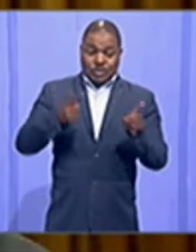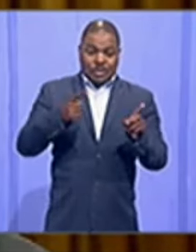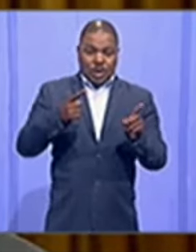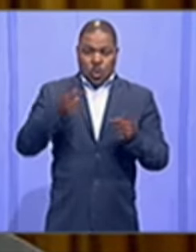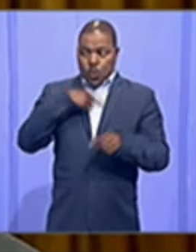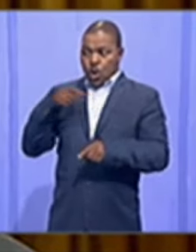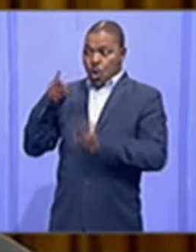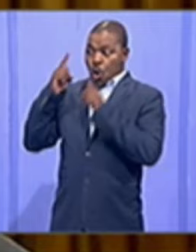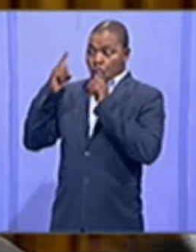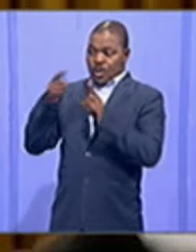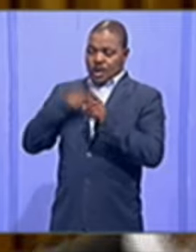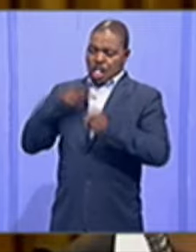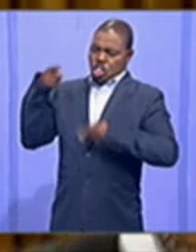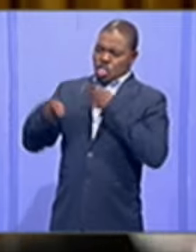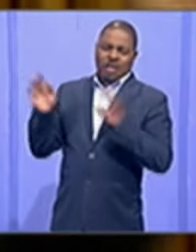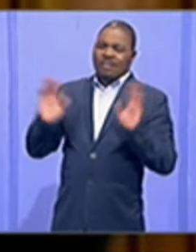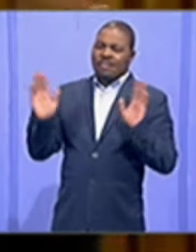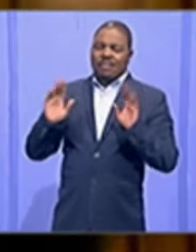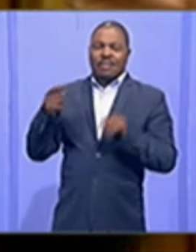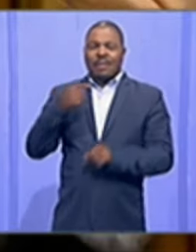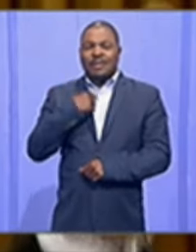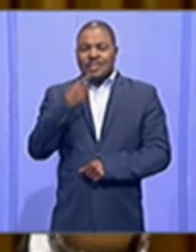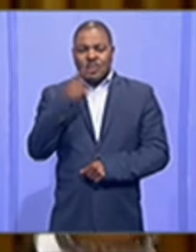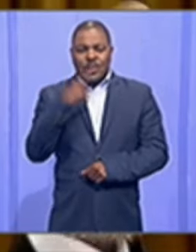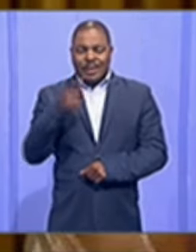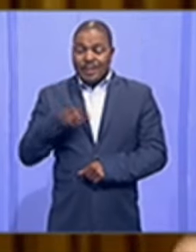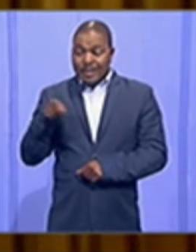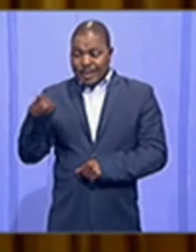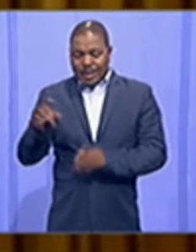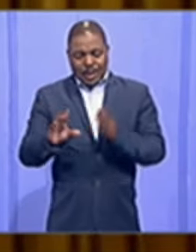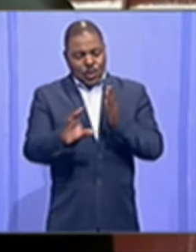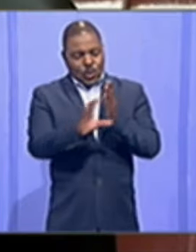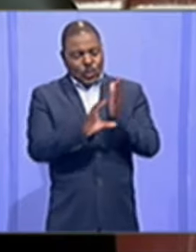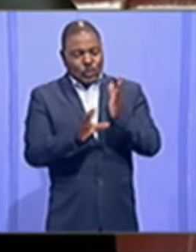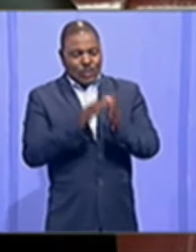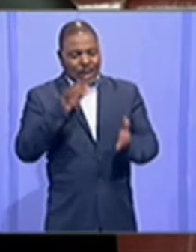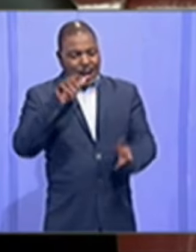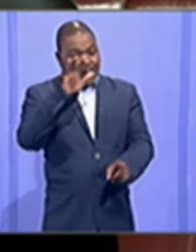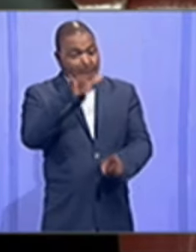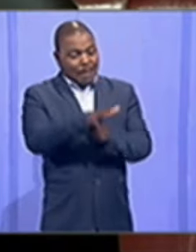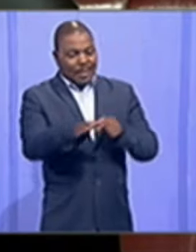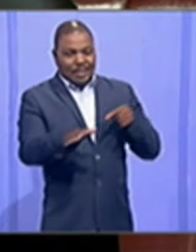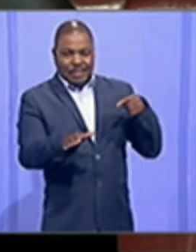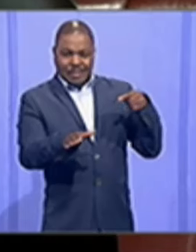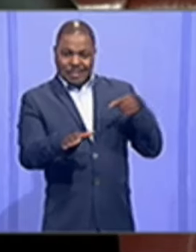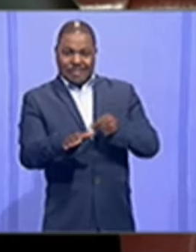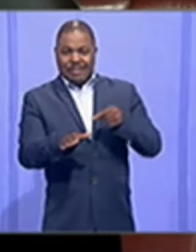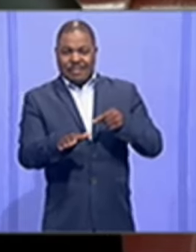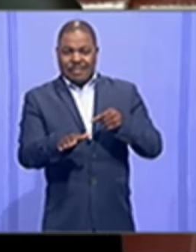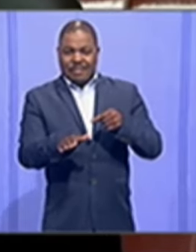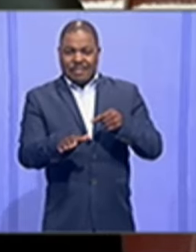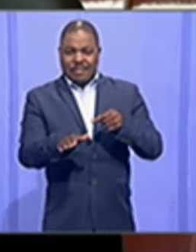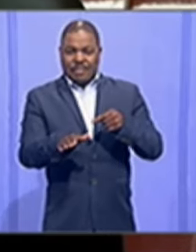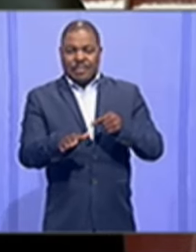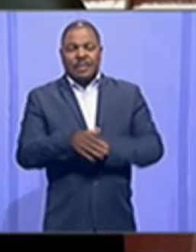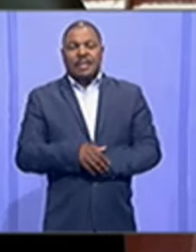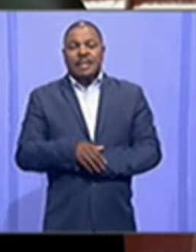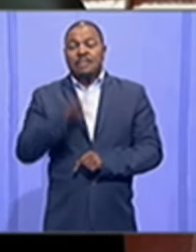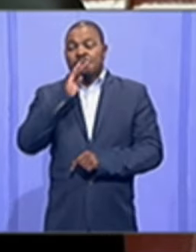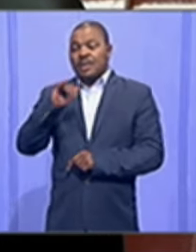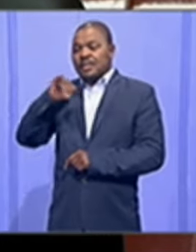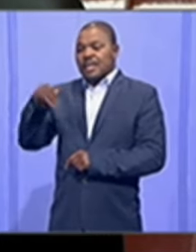attacking the order. We're simply saying its constitutional impact results in the